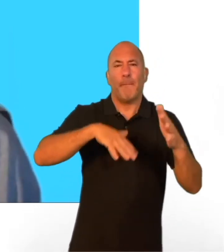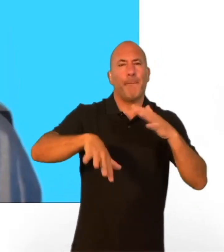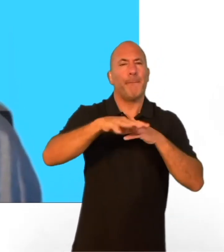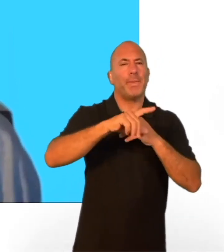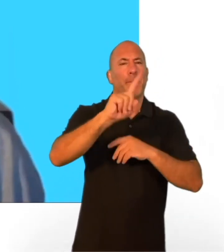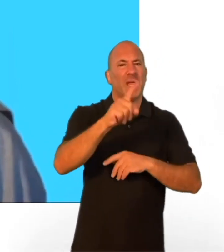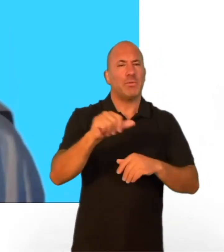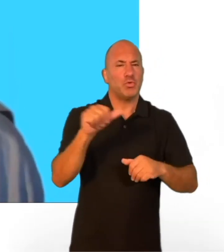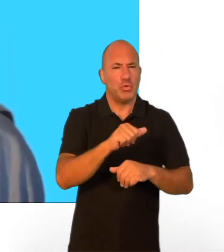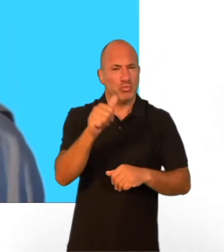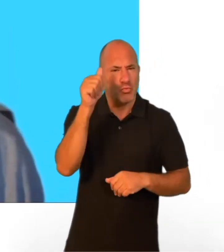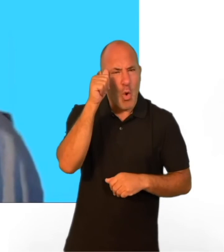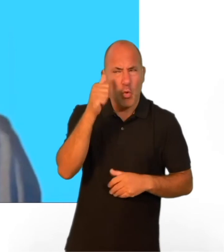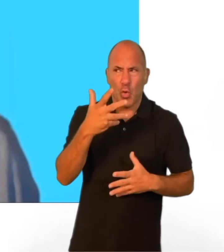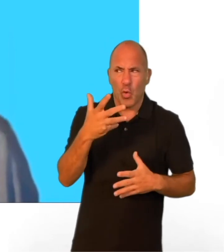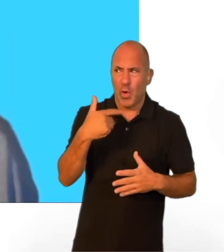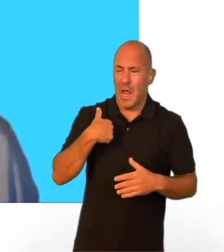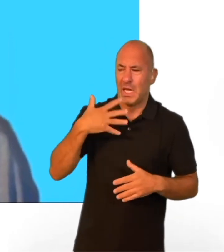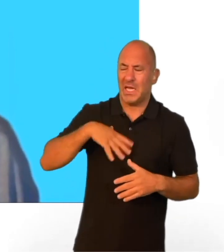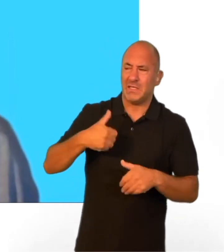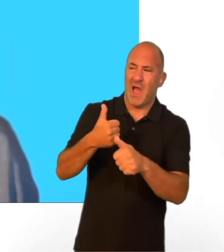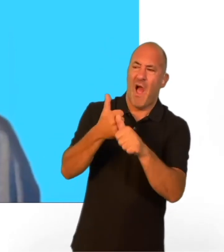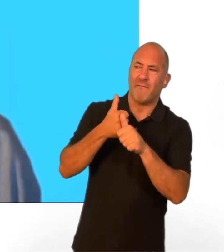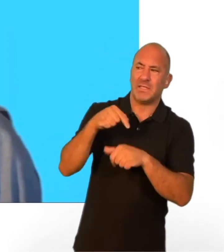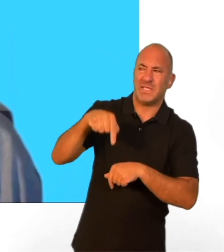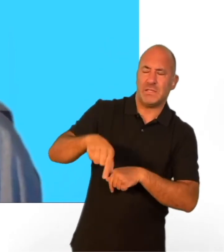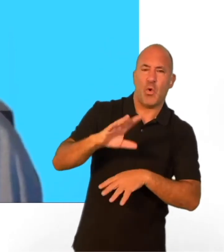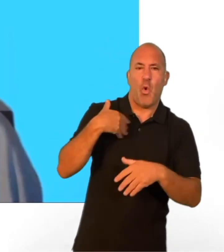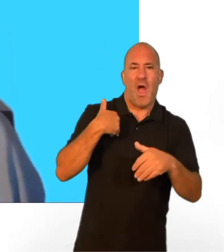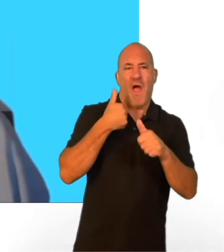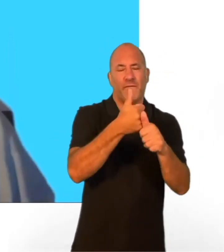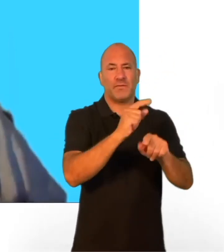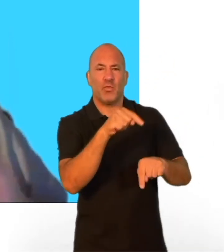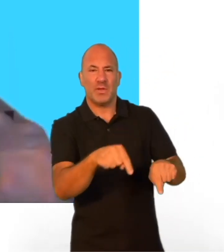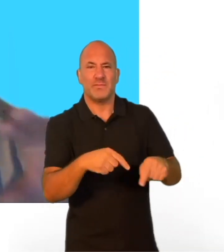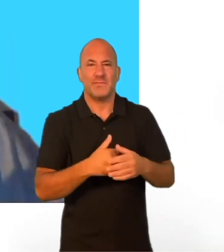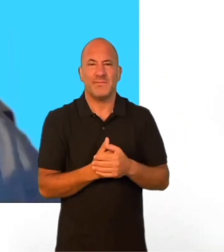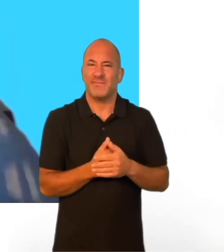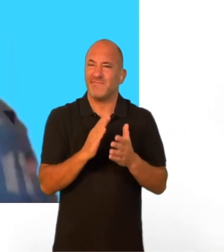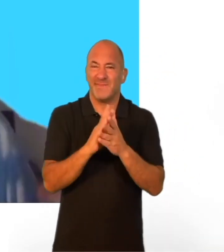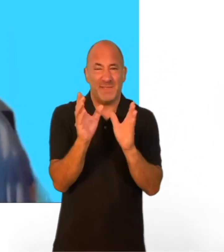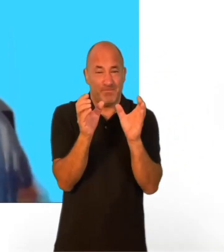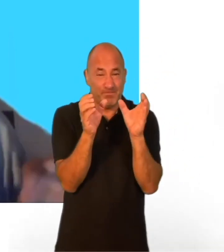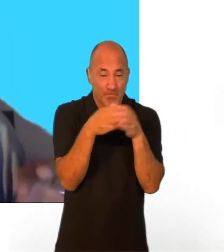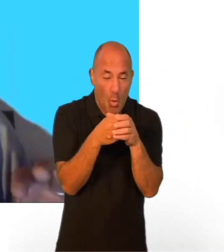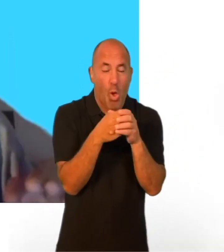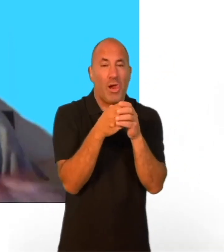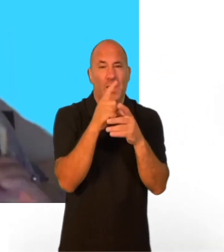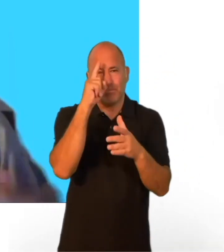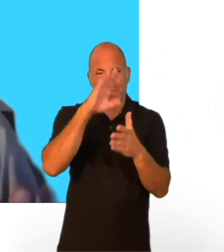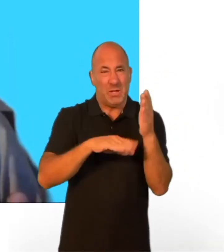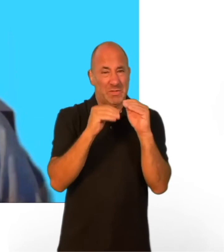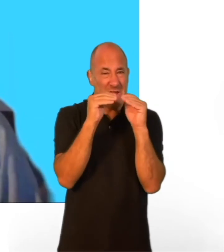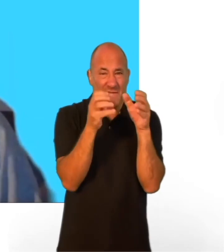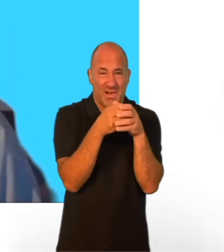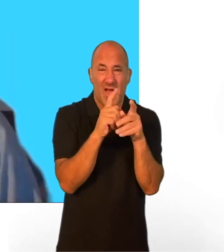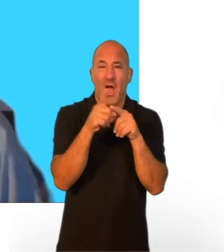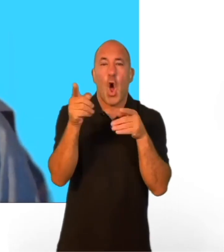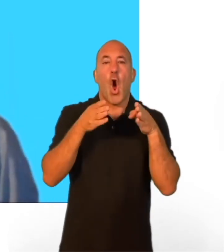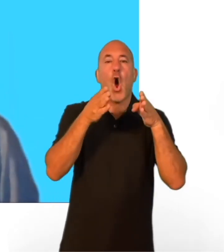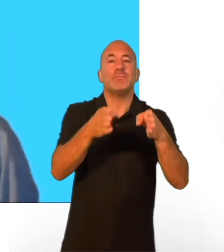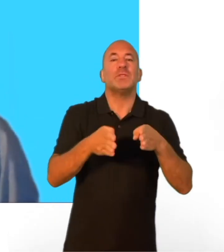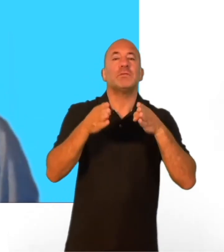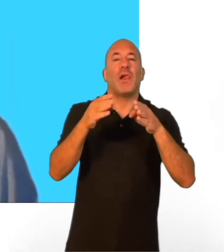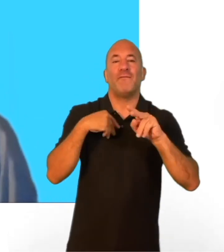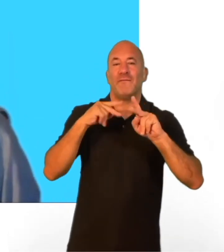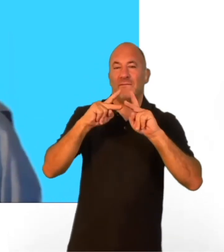are aware already that they might need an advocate for, but there's like a micro level of experience, kind of like the